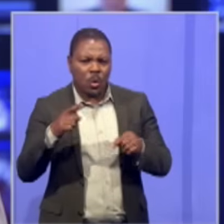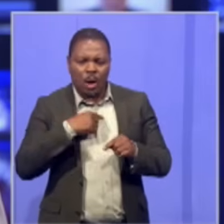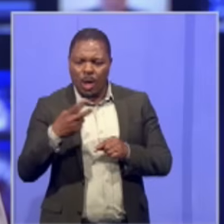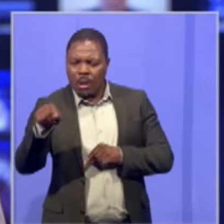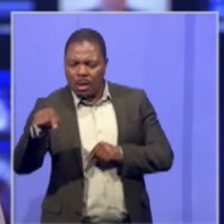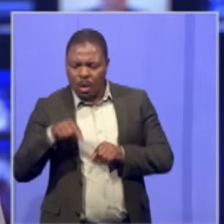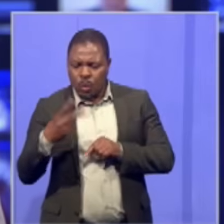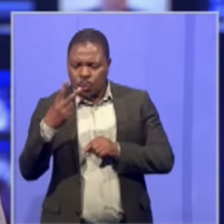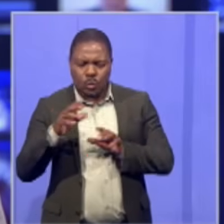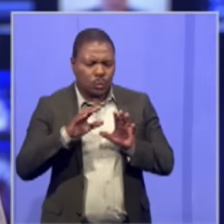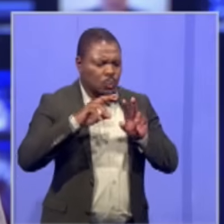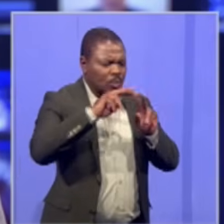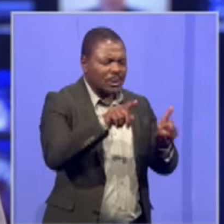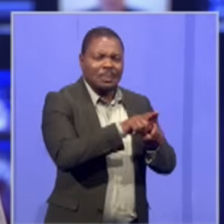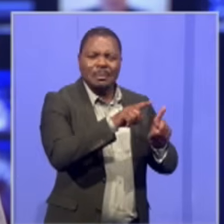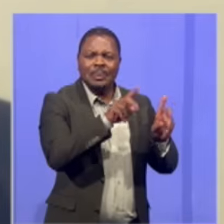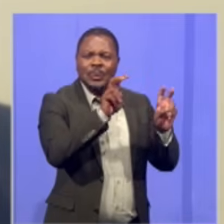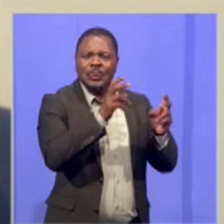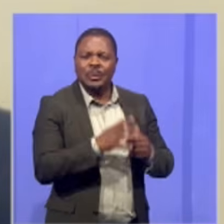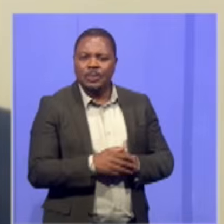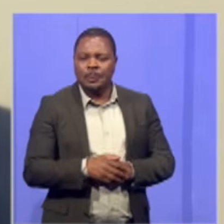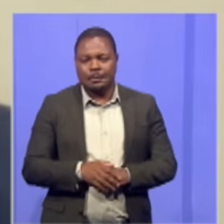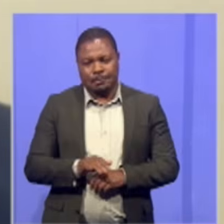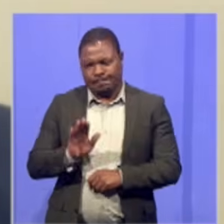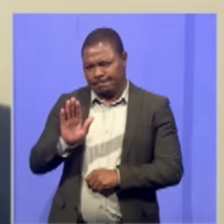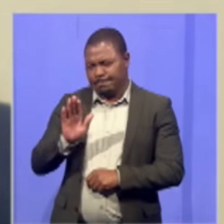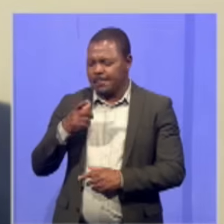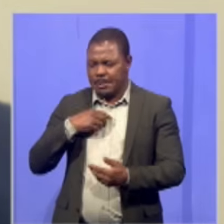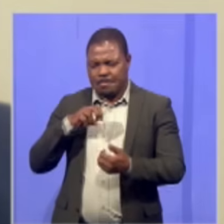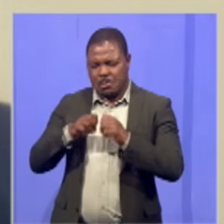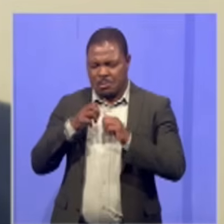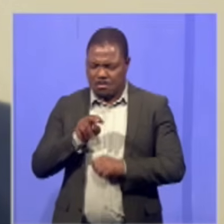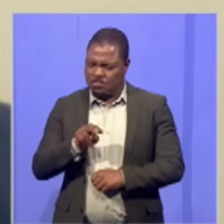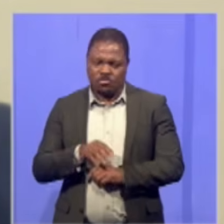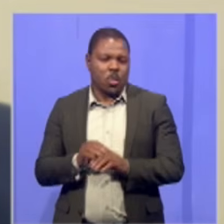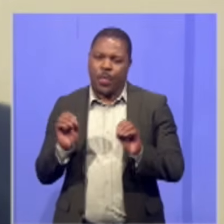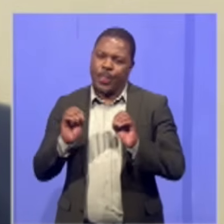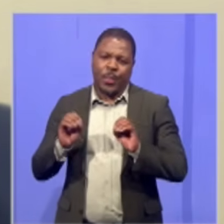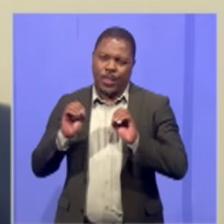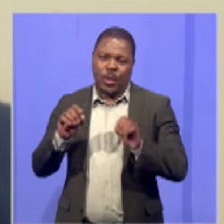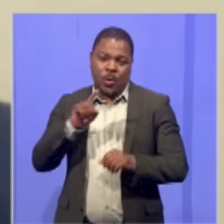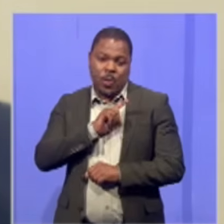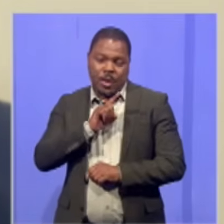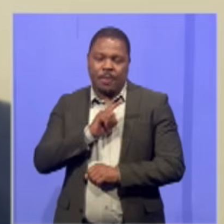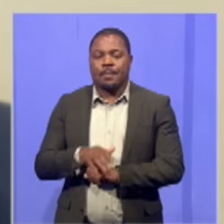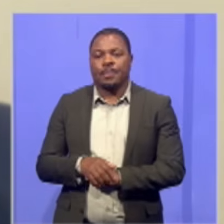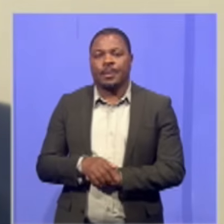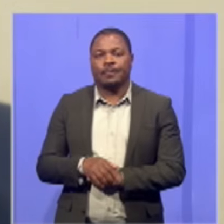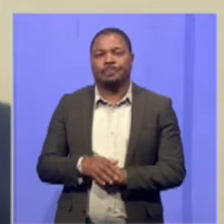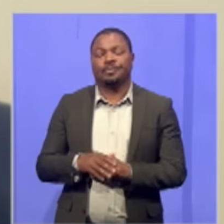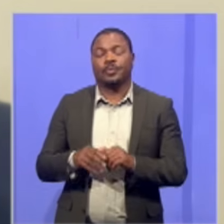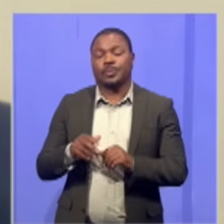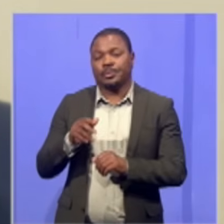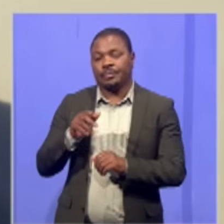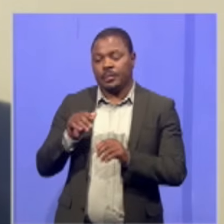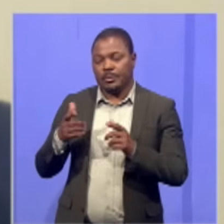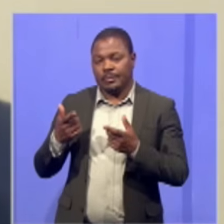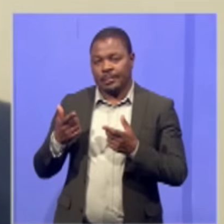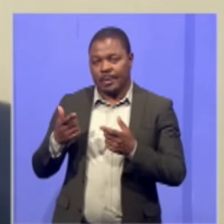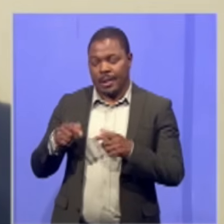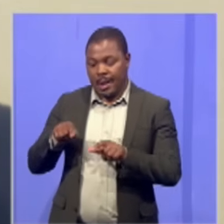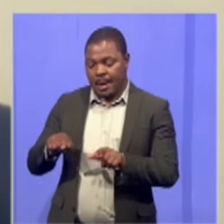bona? Ha ke bone ho ka ba le pherekano haholo re hlokomela hore komiti